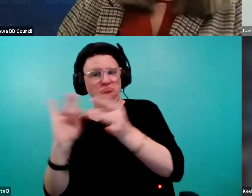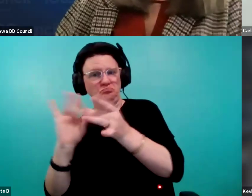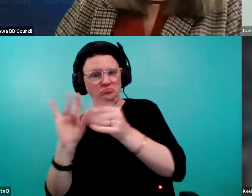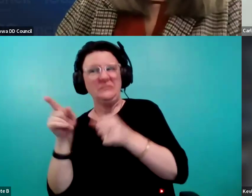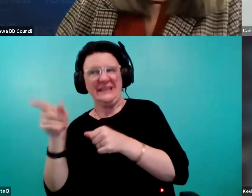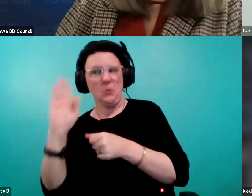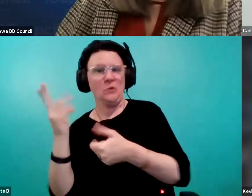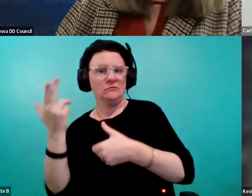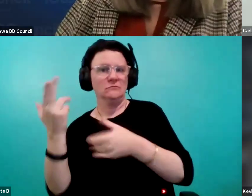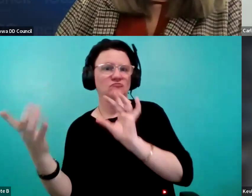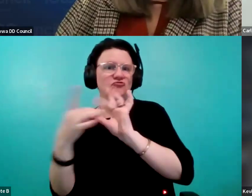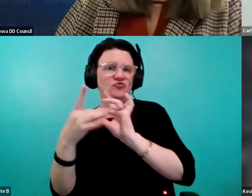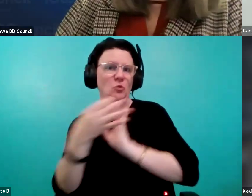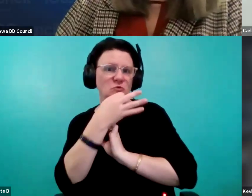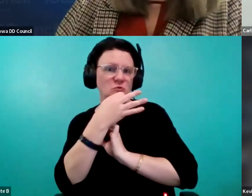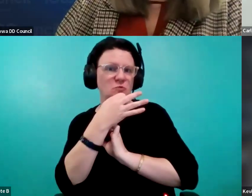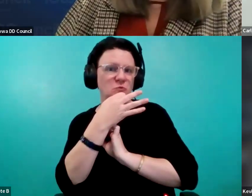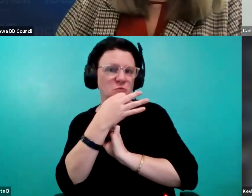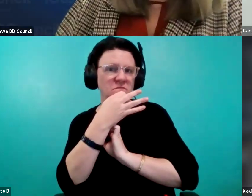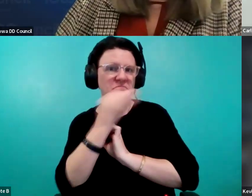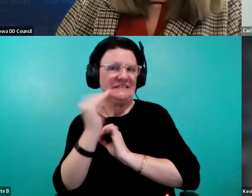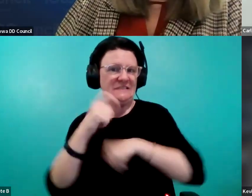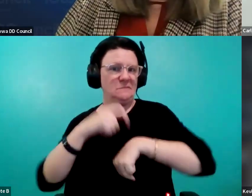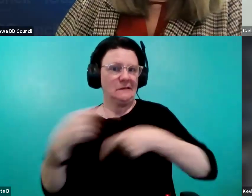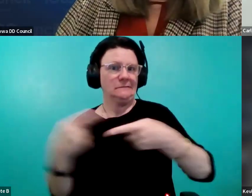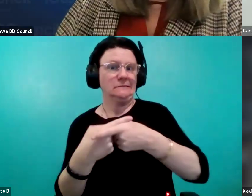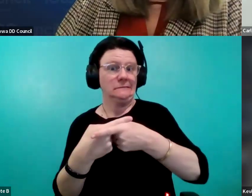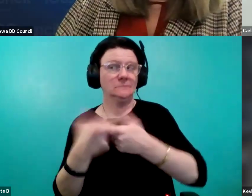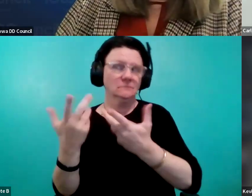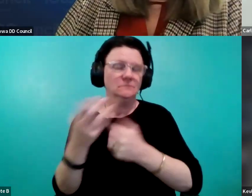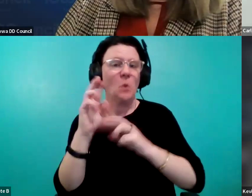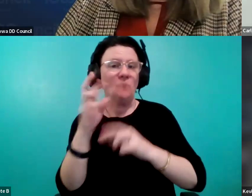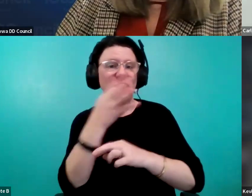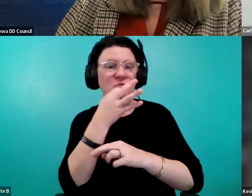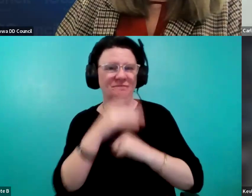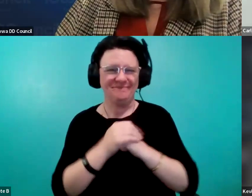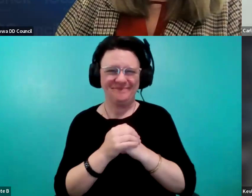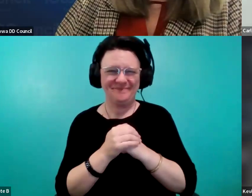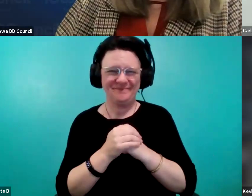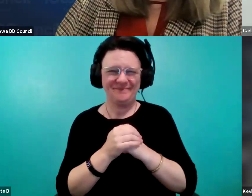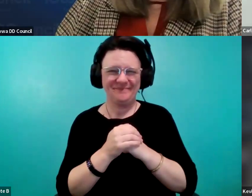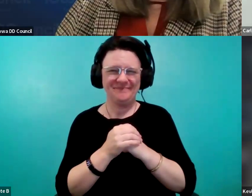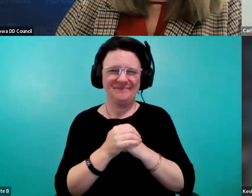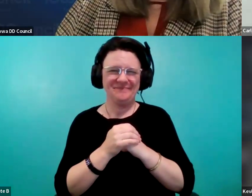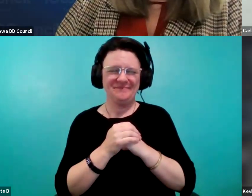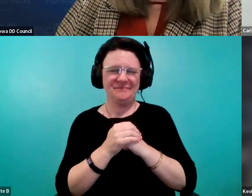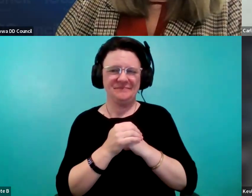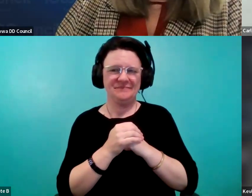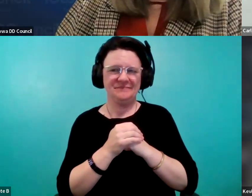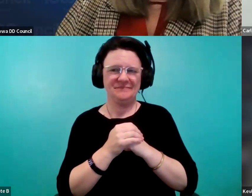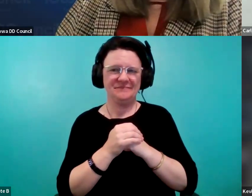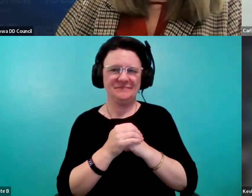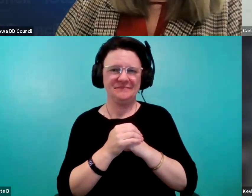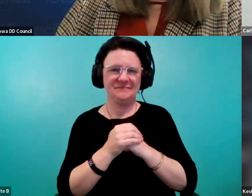he got wires crossed about the time, it looks like, so he was in the car. Did want to mention too, though, that we will